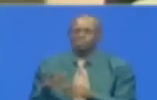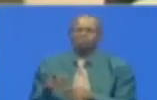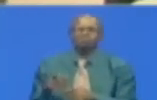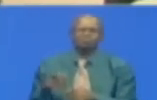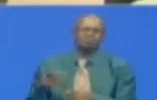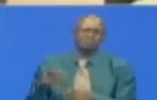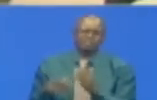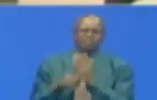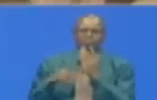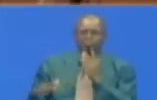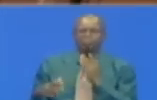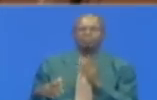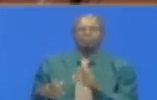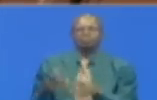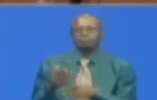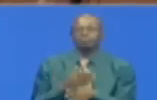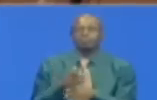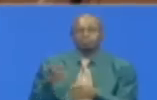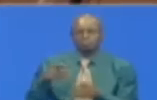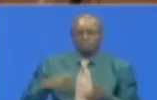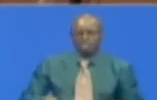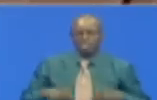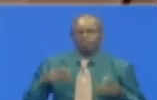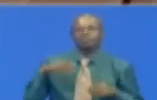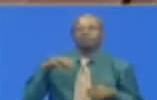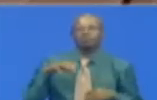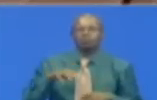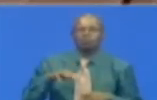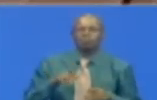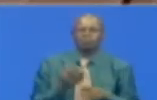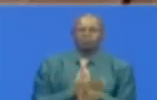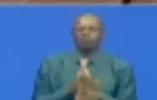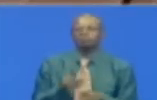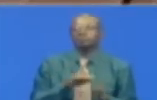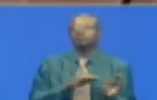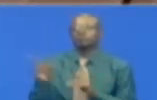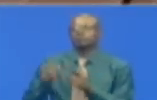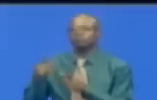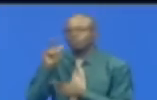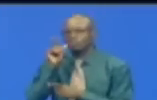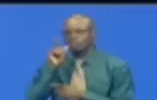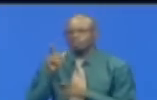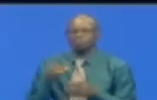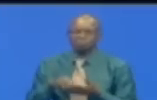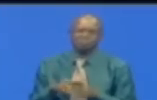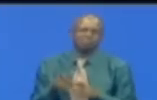before moving to the UK. He was to leave for Tanzania this morning to record some new songs, but as fate would have it,